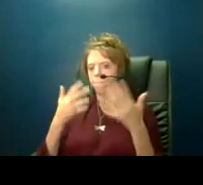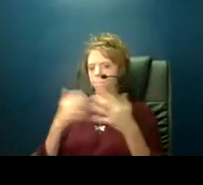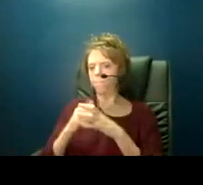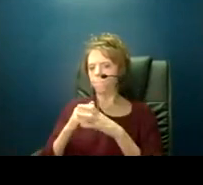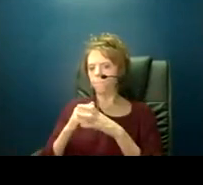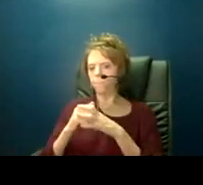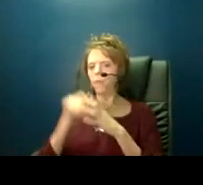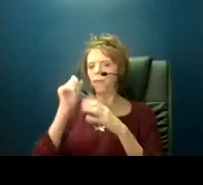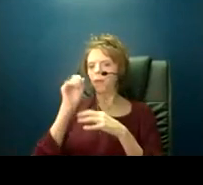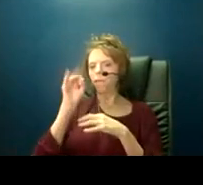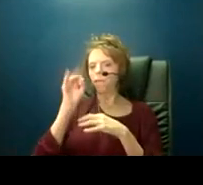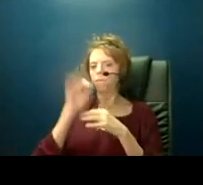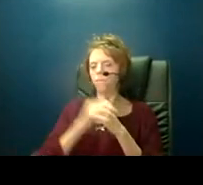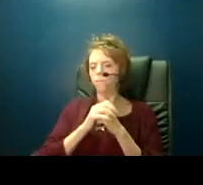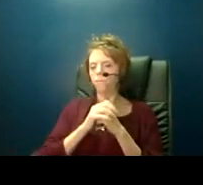this.